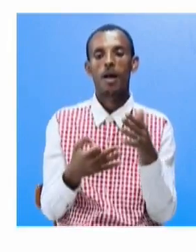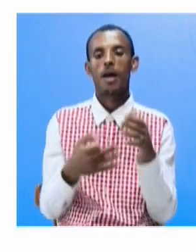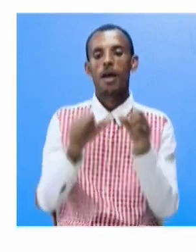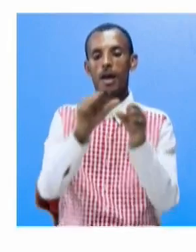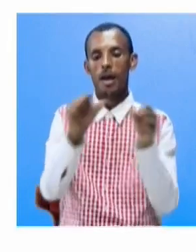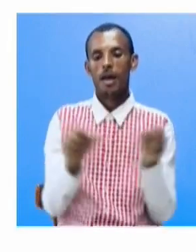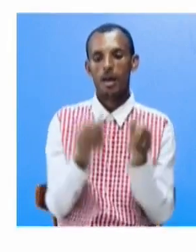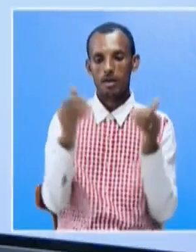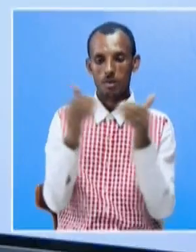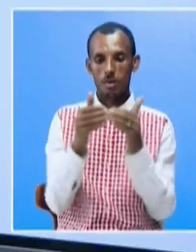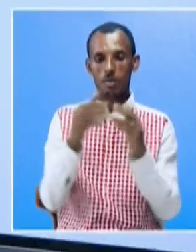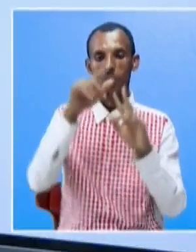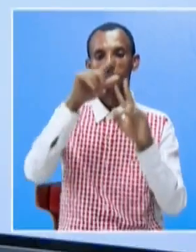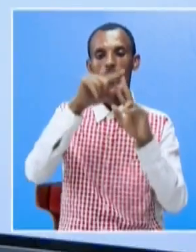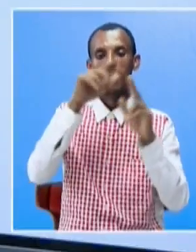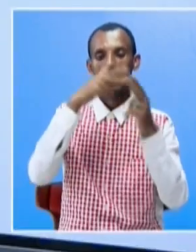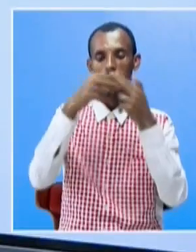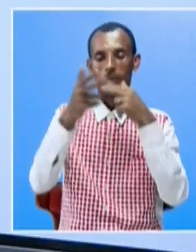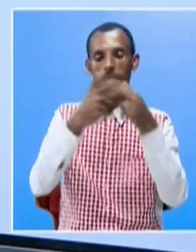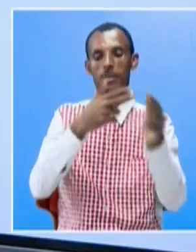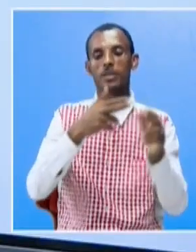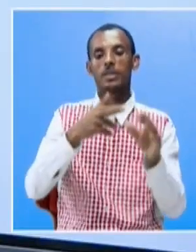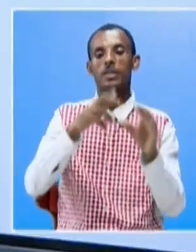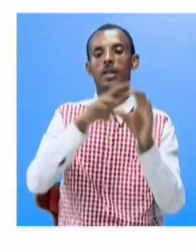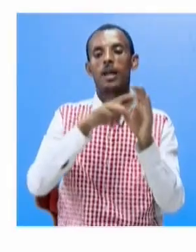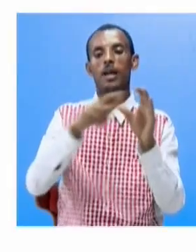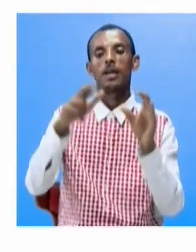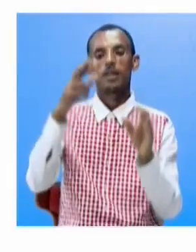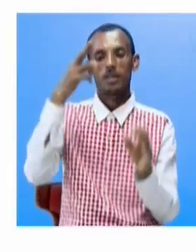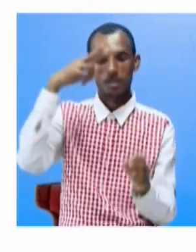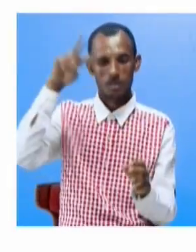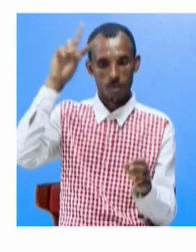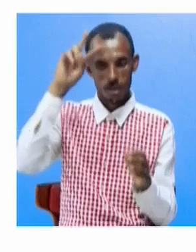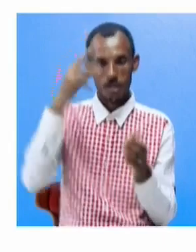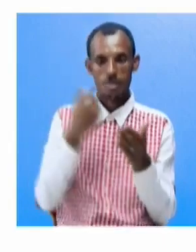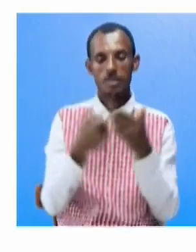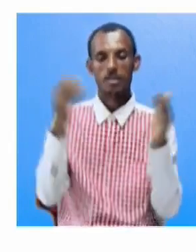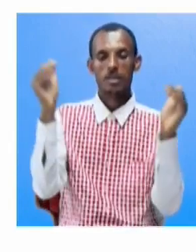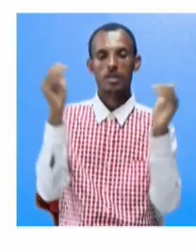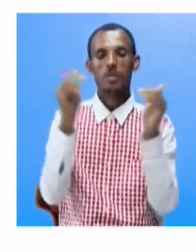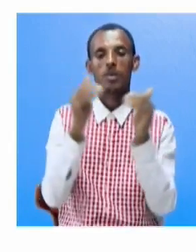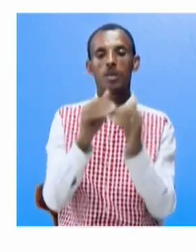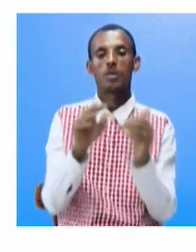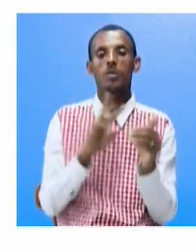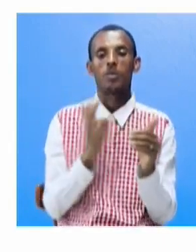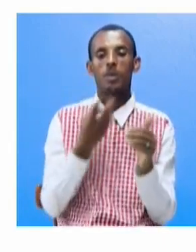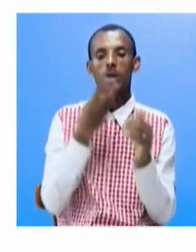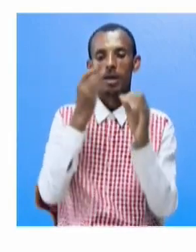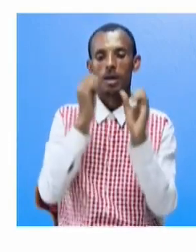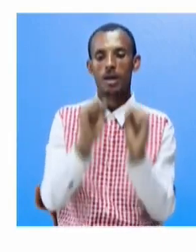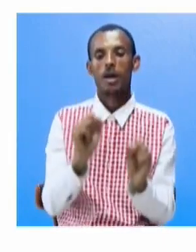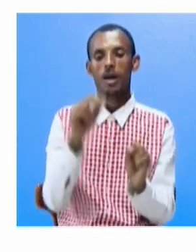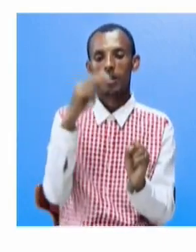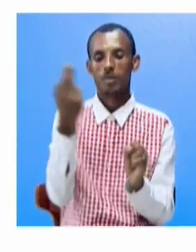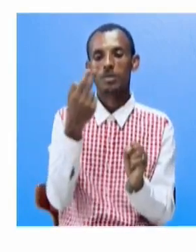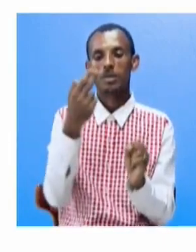times radius squared. So this is equal to this. We can use pi